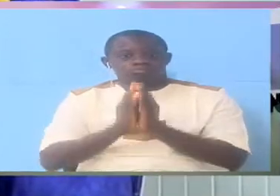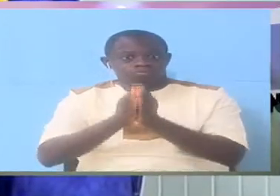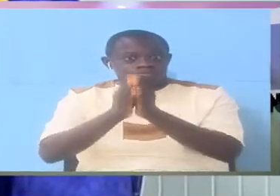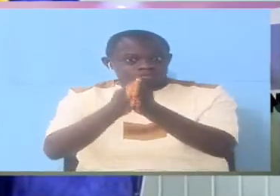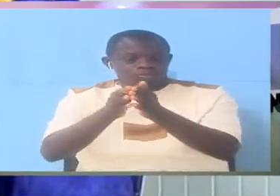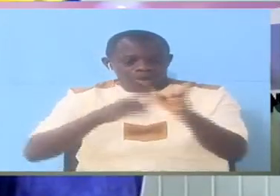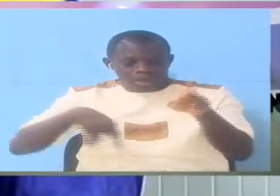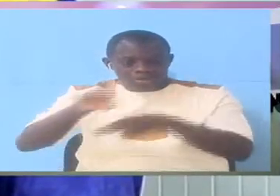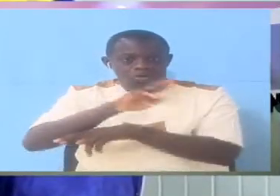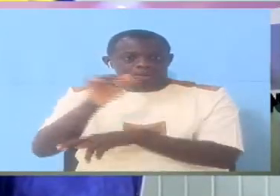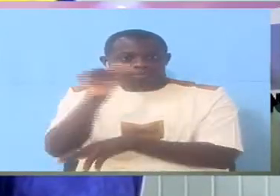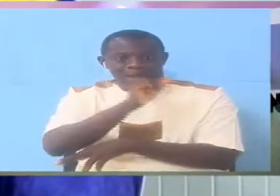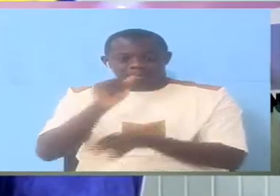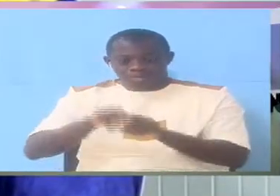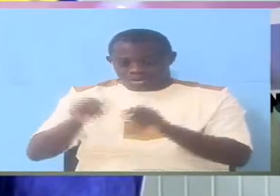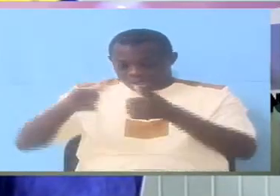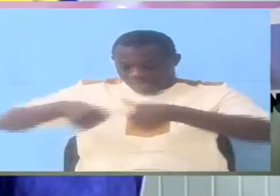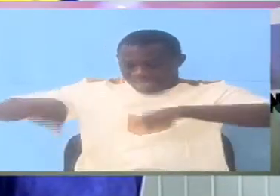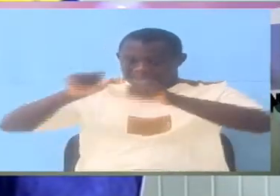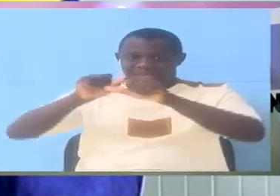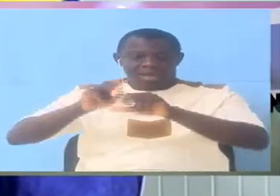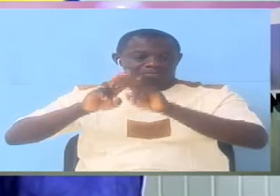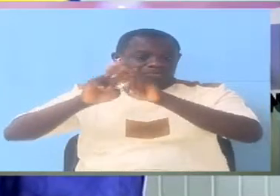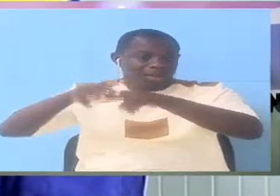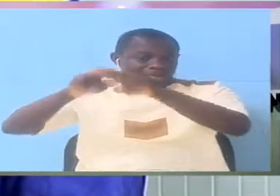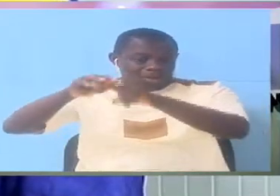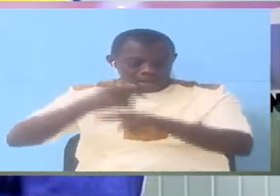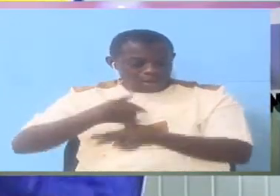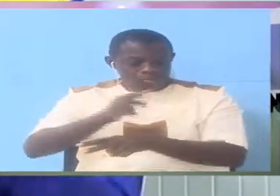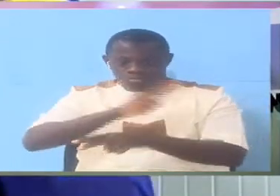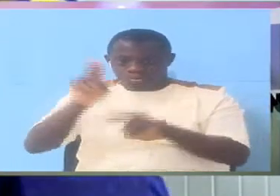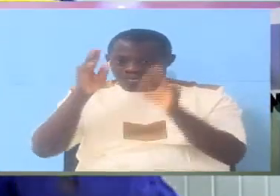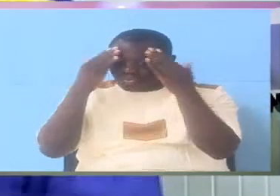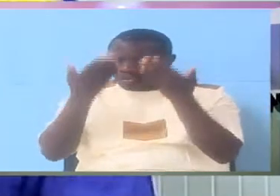boat returned. I don't know to where, but it was to the direction of Bara.